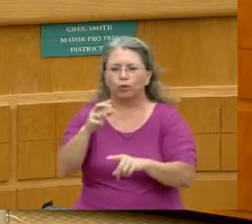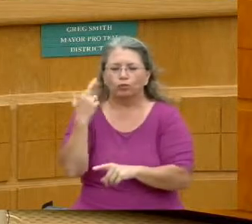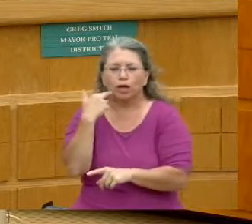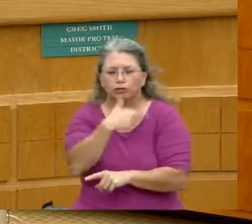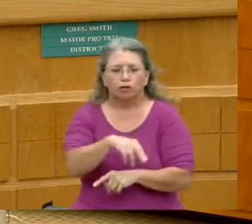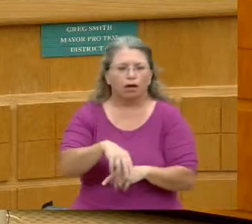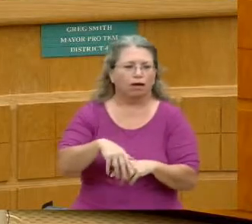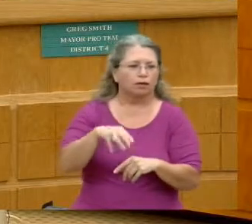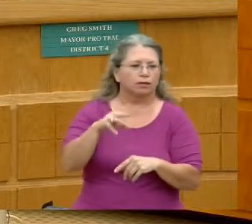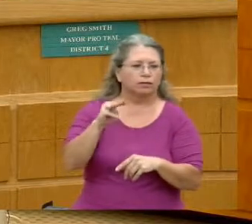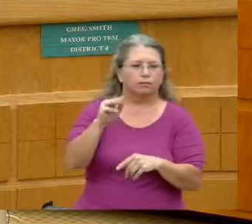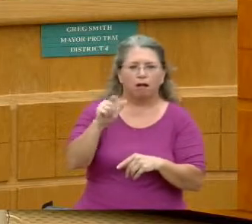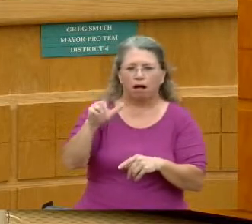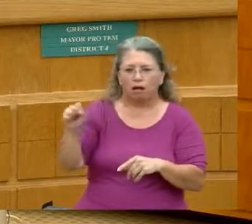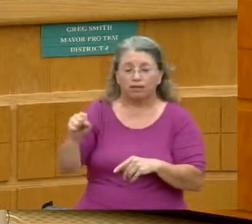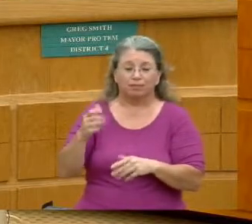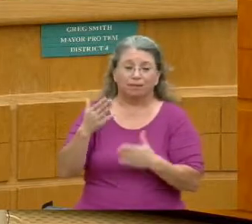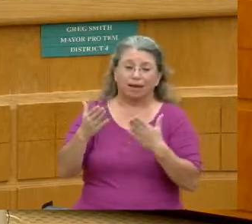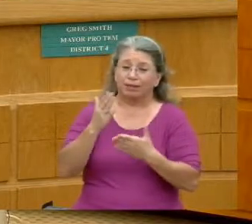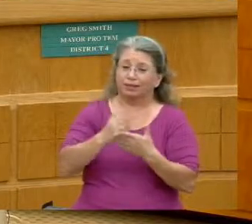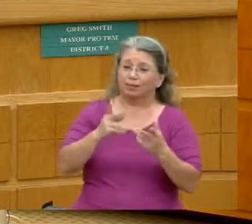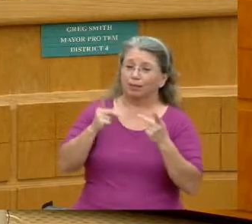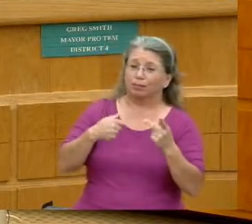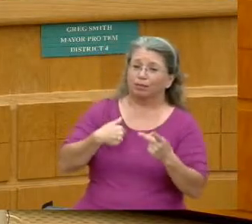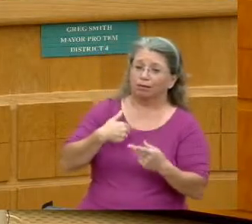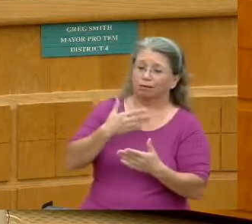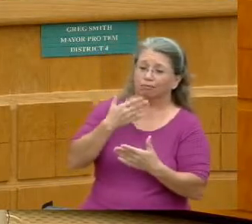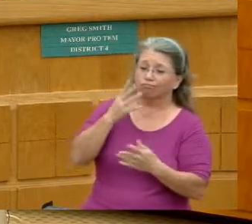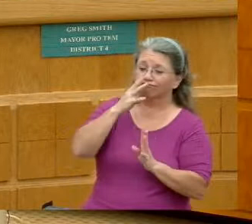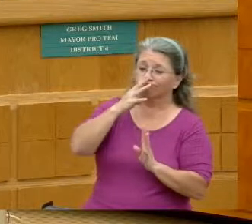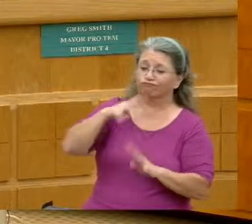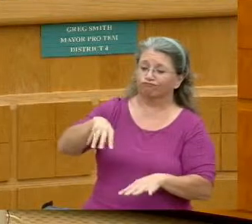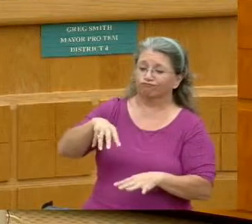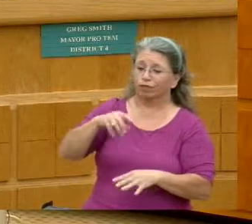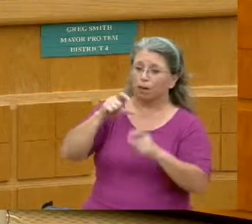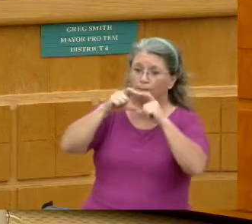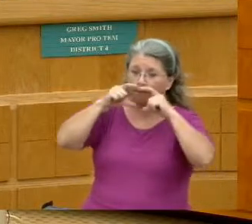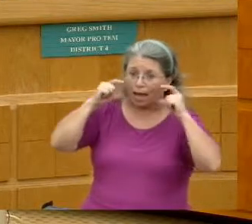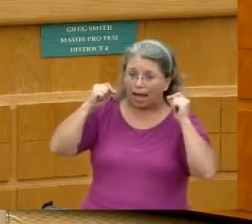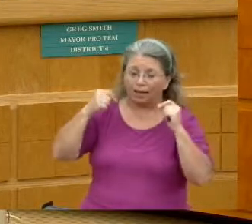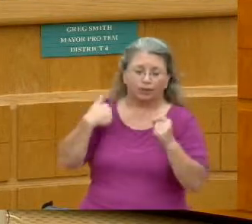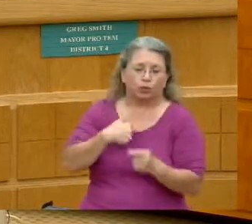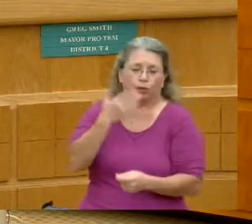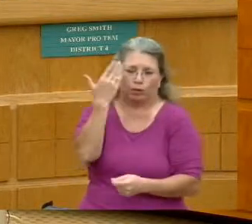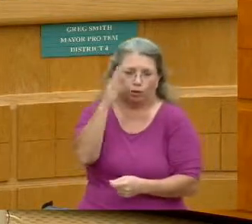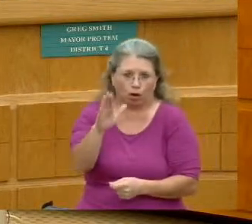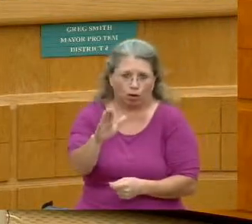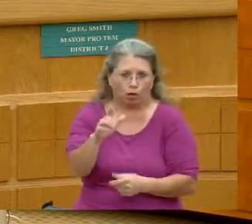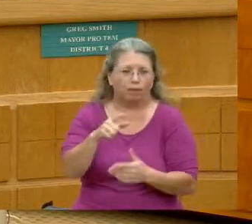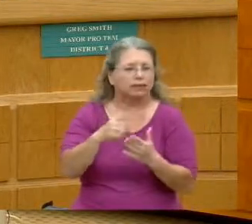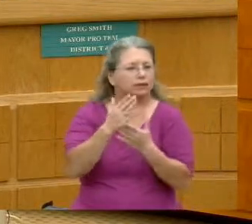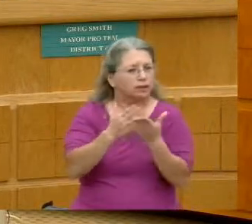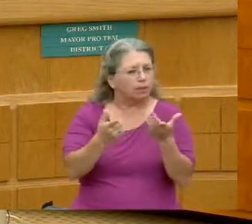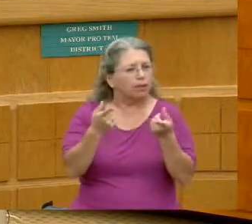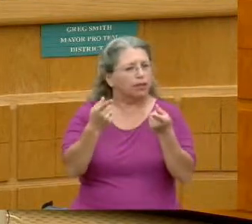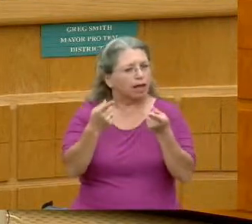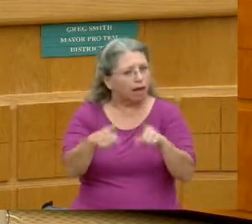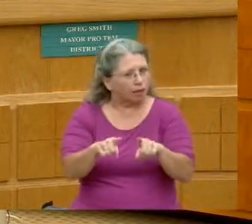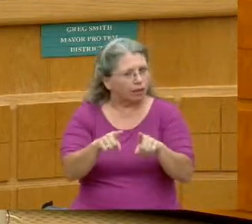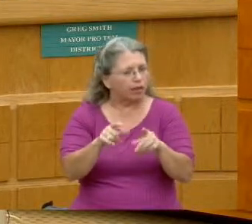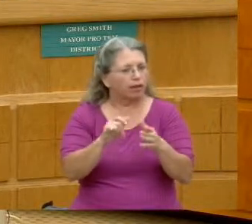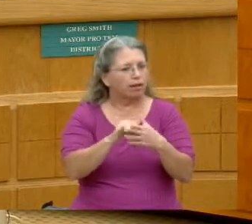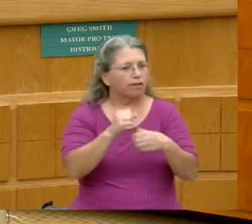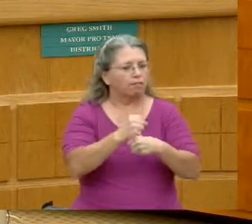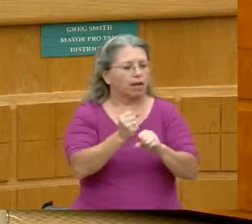bit of relaxation on wearing of masks. We're not sure, we don't have information on that, but something's happening that seems to be kicking the transmission rate